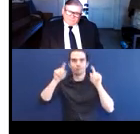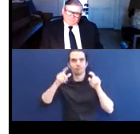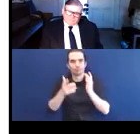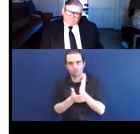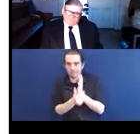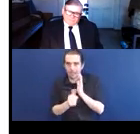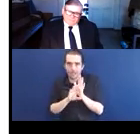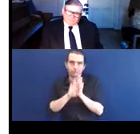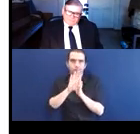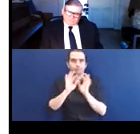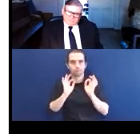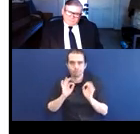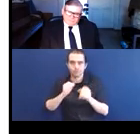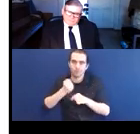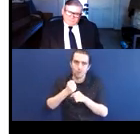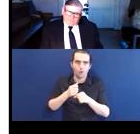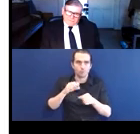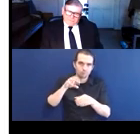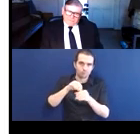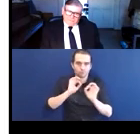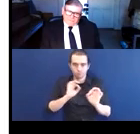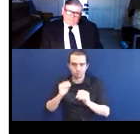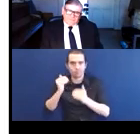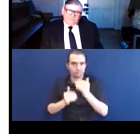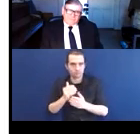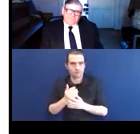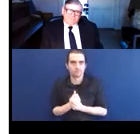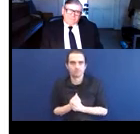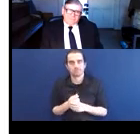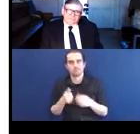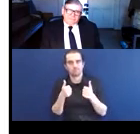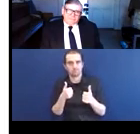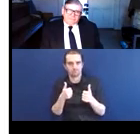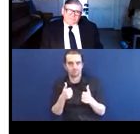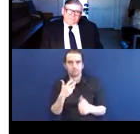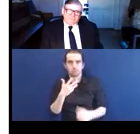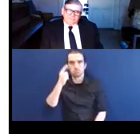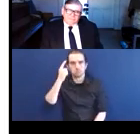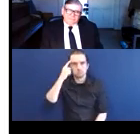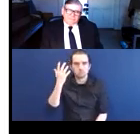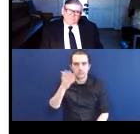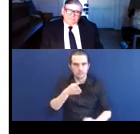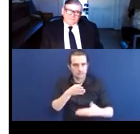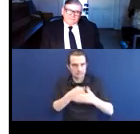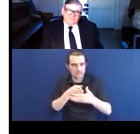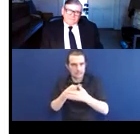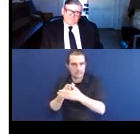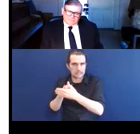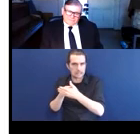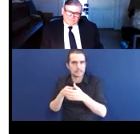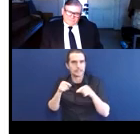lead to this only 21%, that's 79% not economically active of disabled people who work in aid?